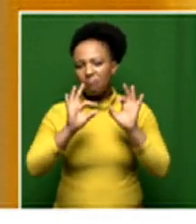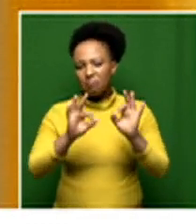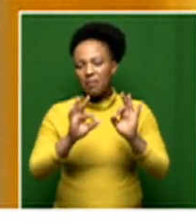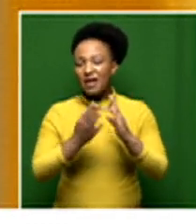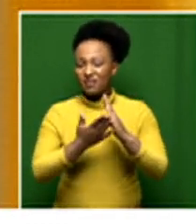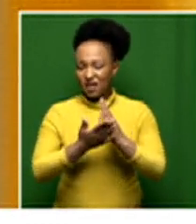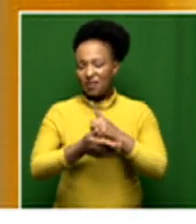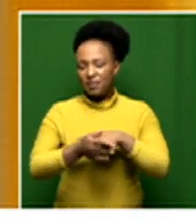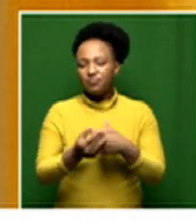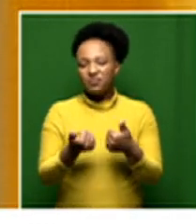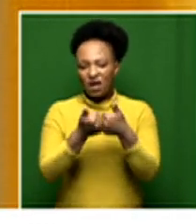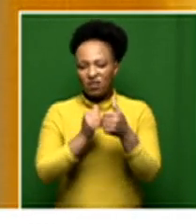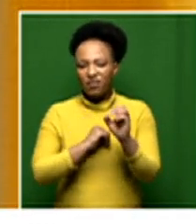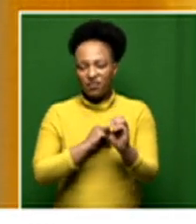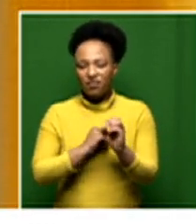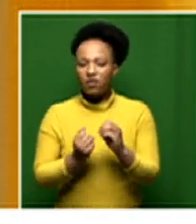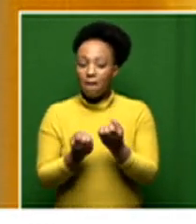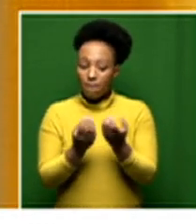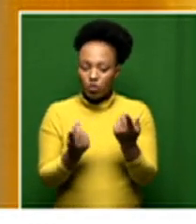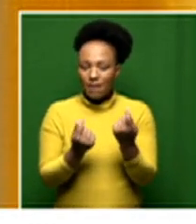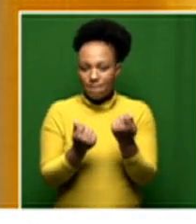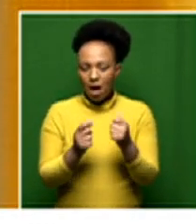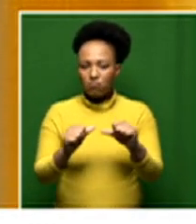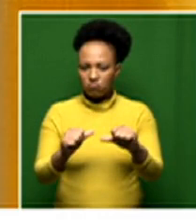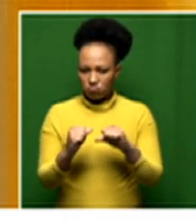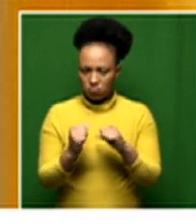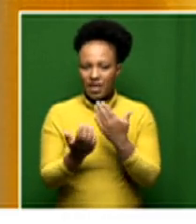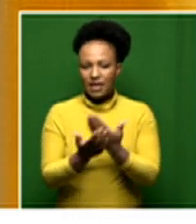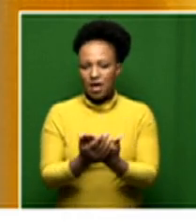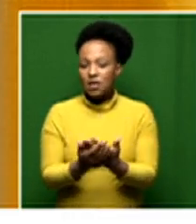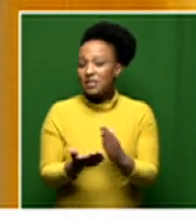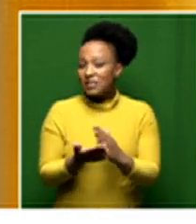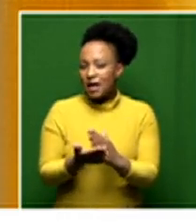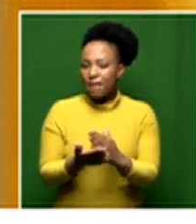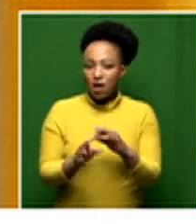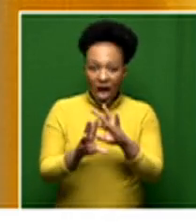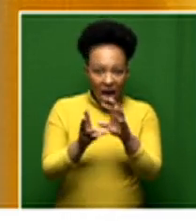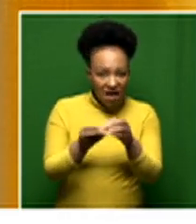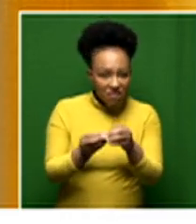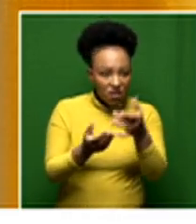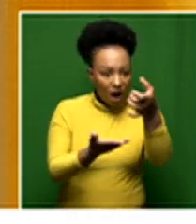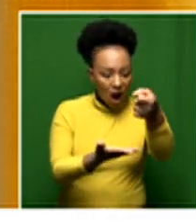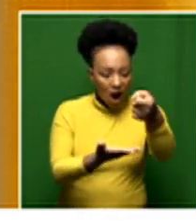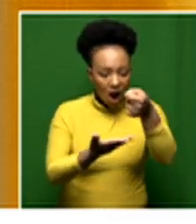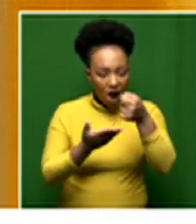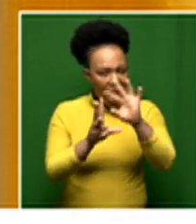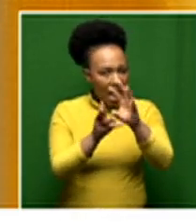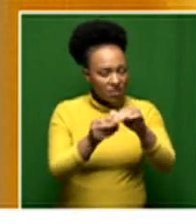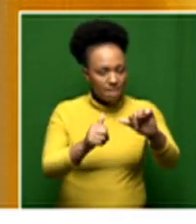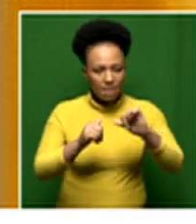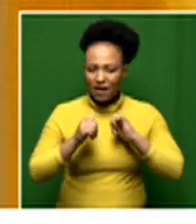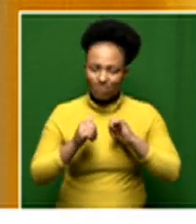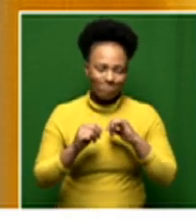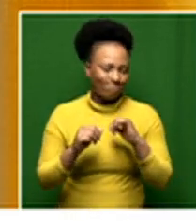most of the money can be recovered. It's seldom that you can recover all of it, But, you know, some criminals also do put